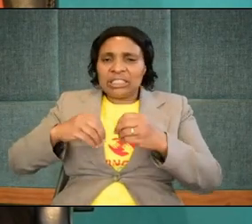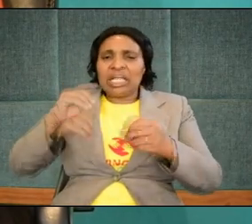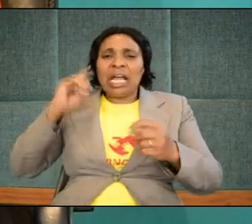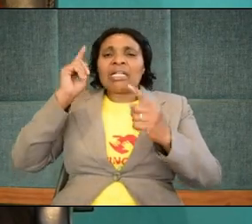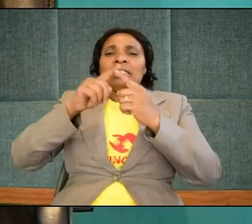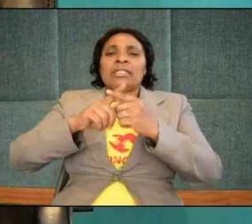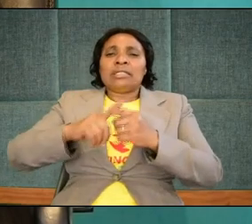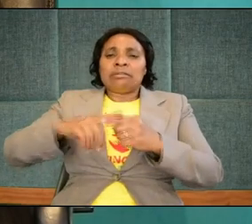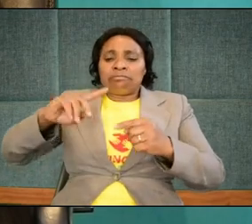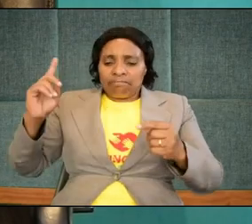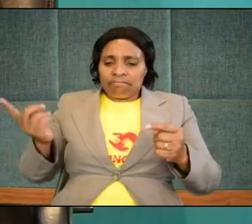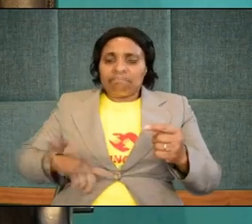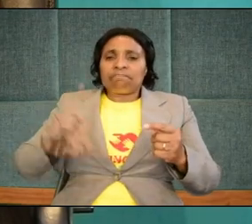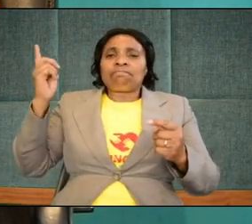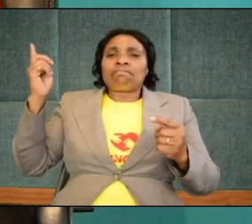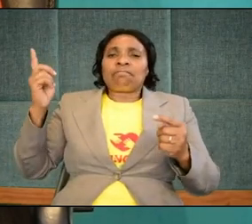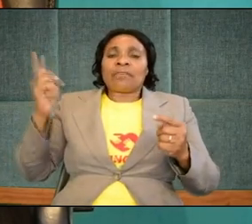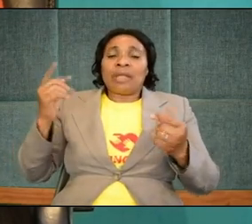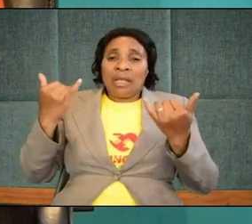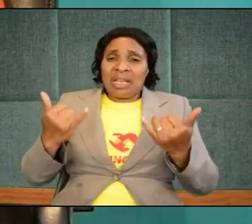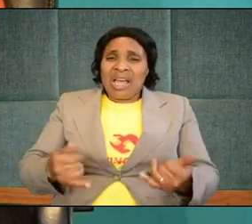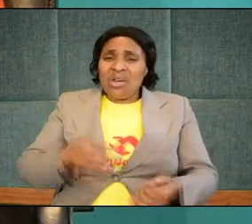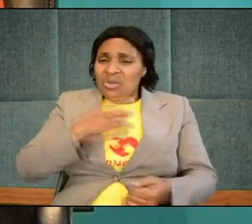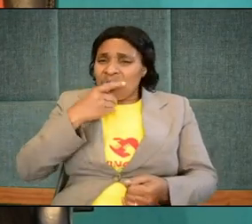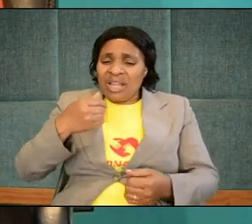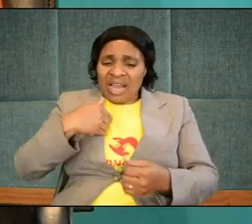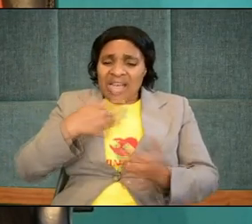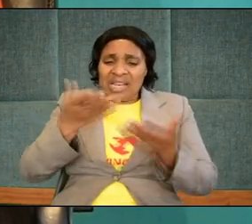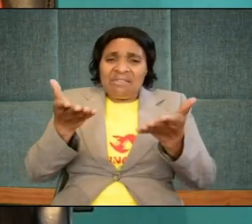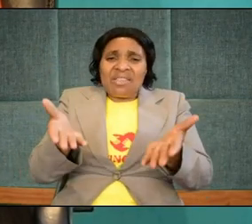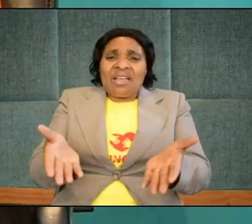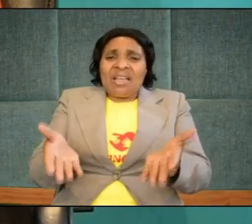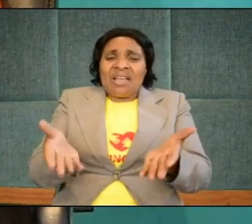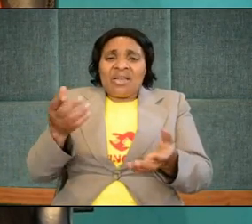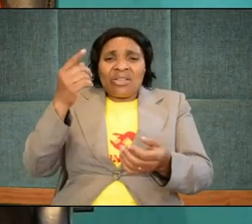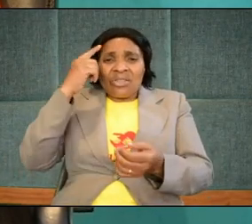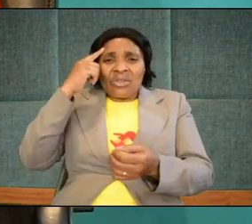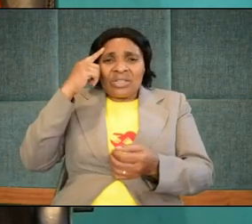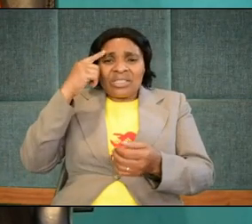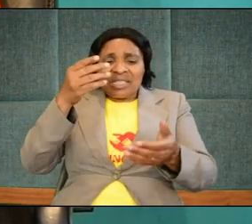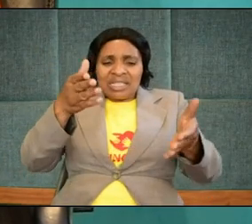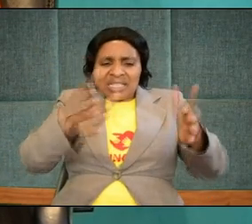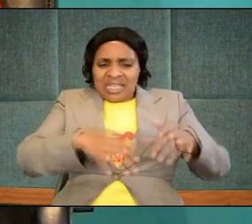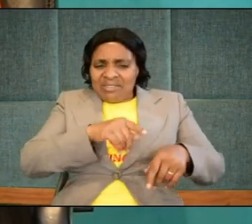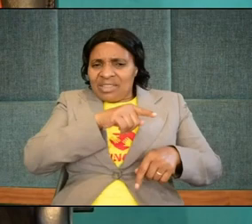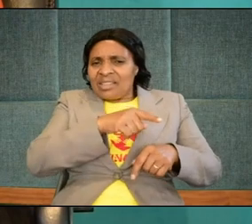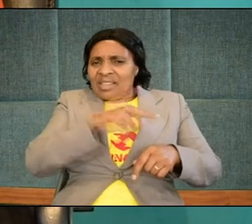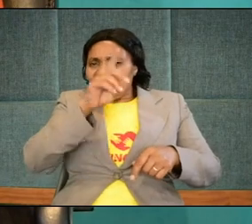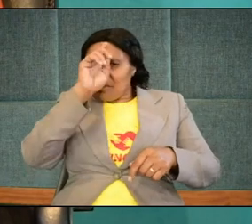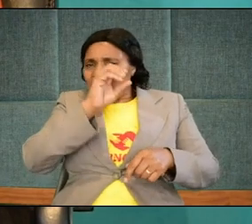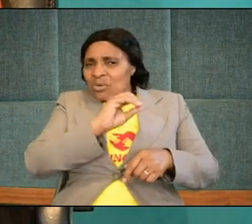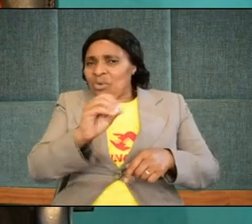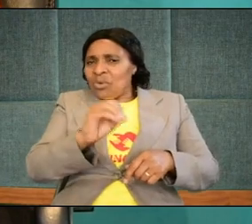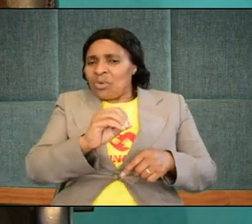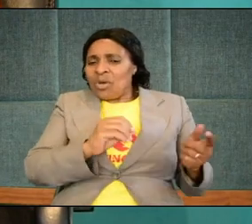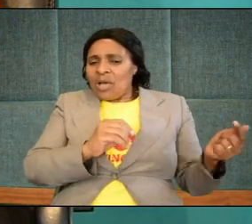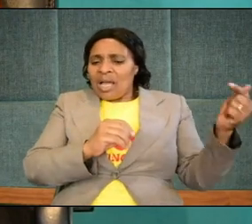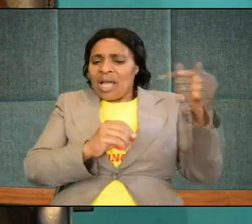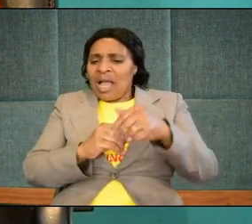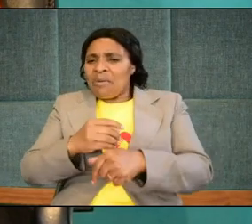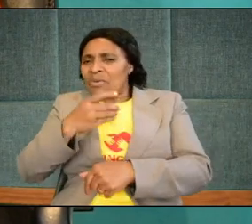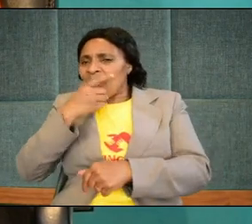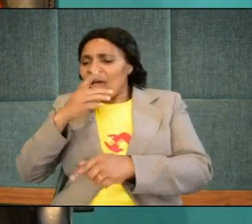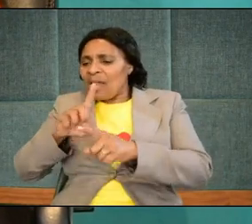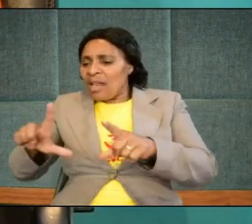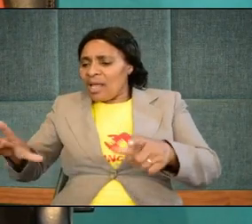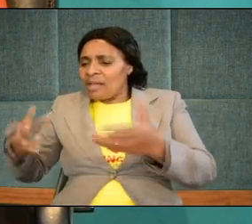burst. But now you've brought us here to the desert and you thought that there were no graves in Egypt. Did you want us to just come to the wilderness so that we